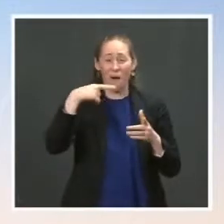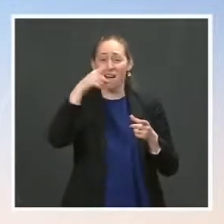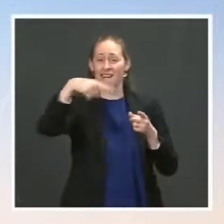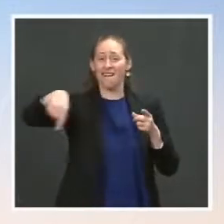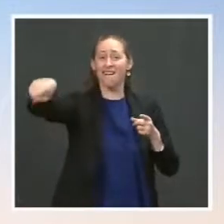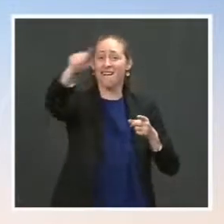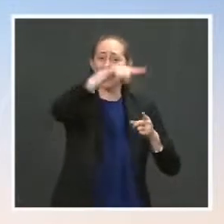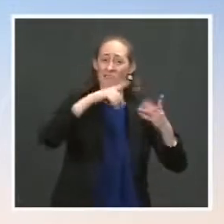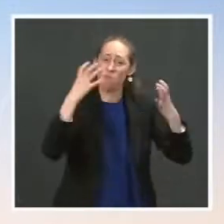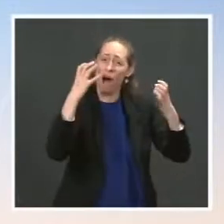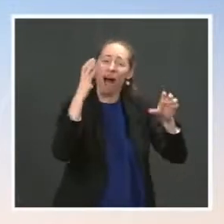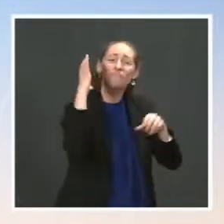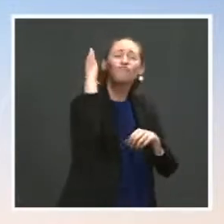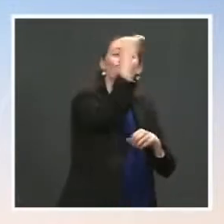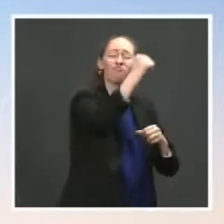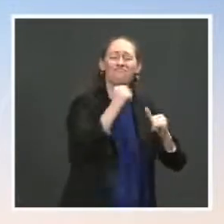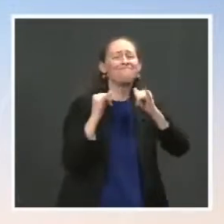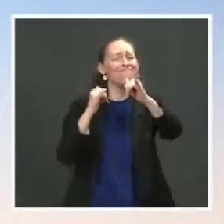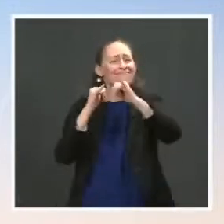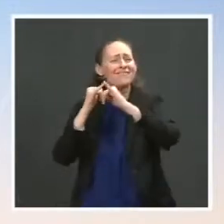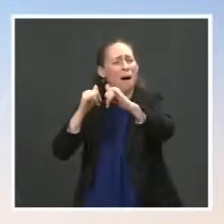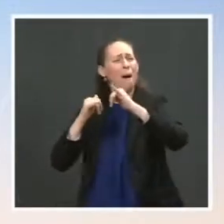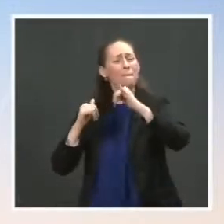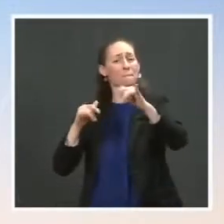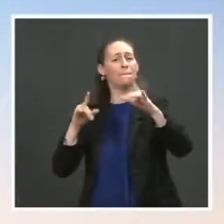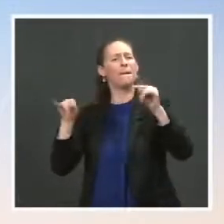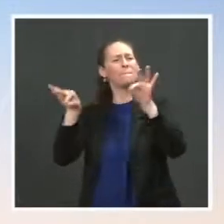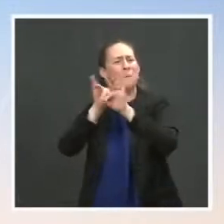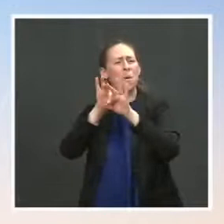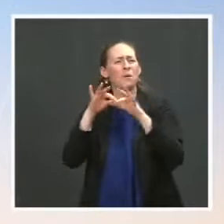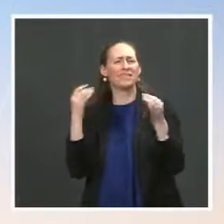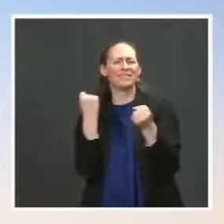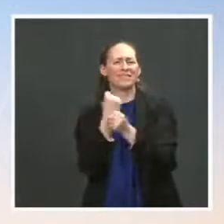way. But it's got to be safe and responsible. And